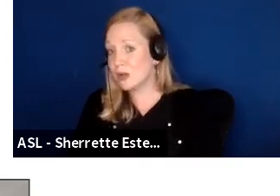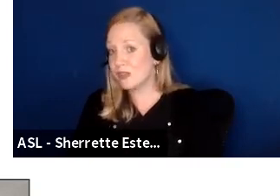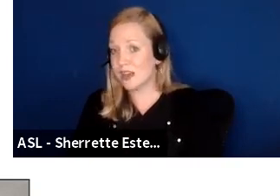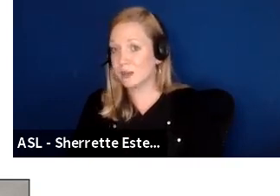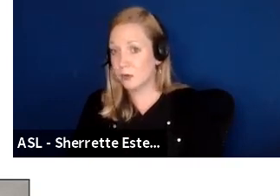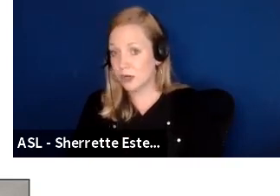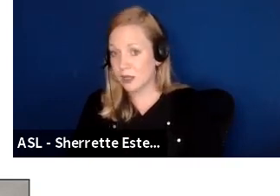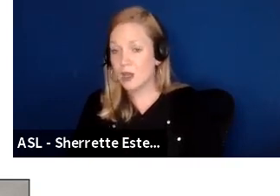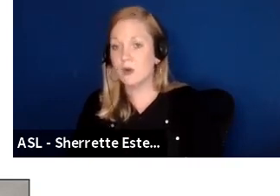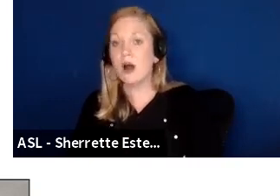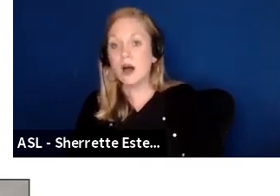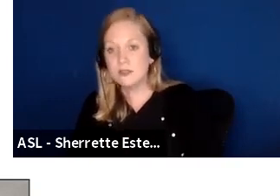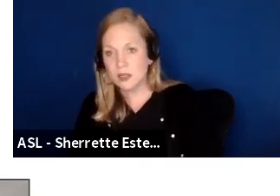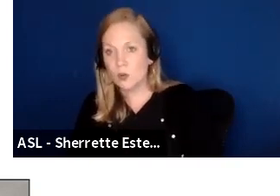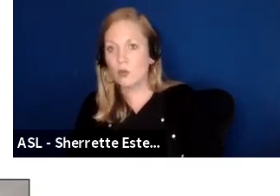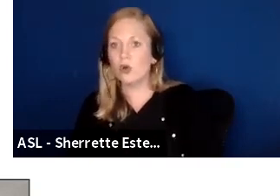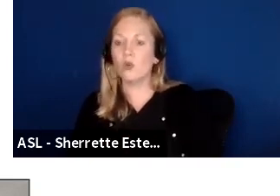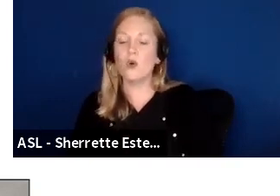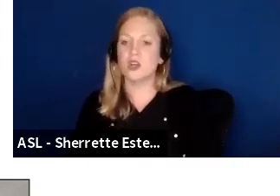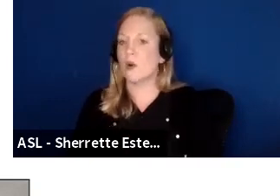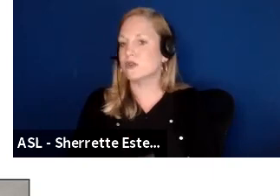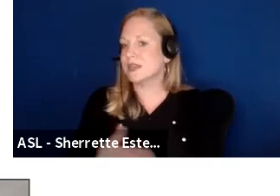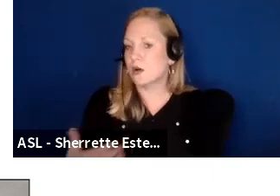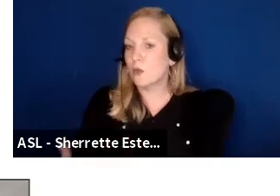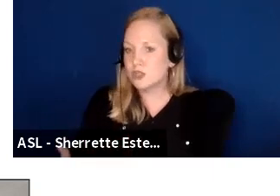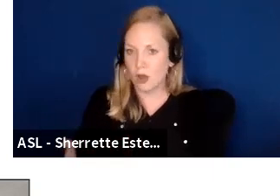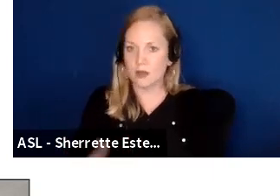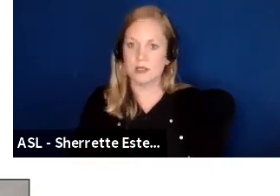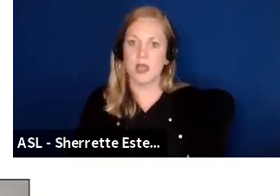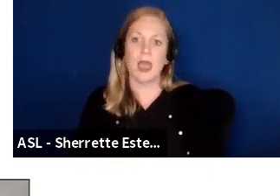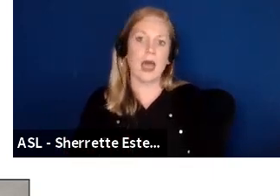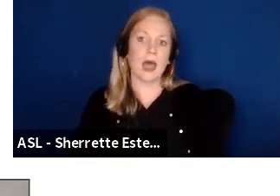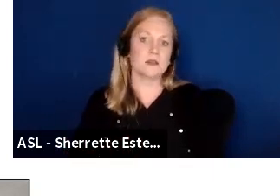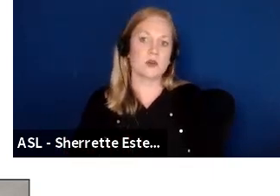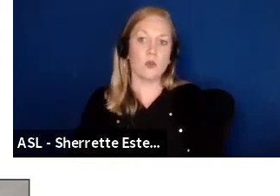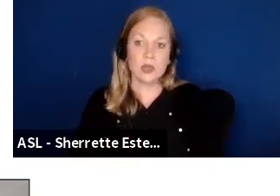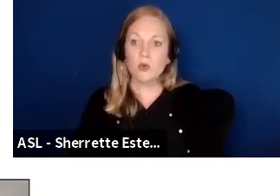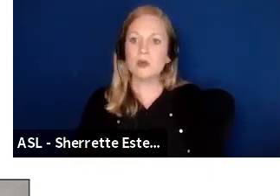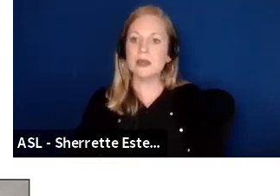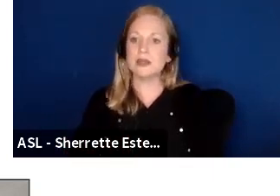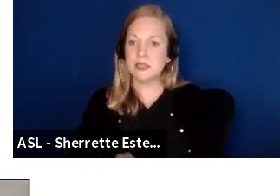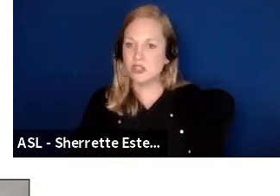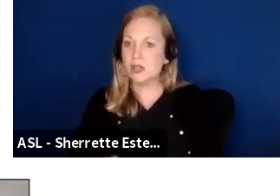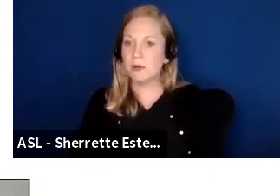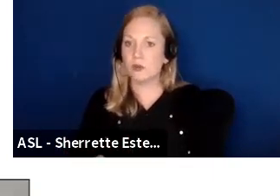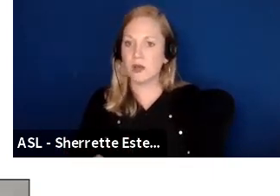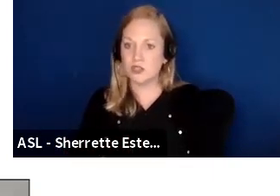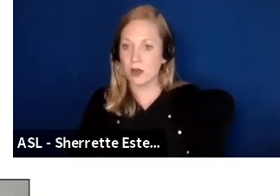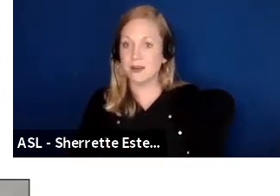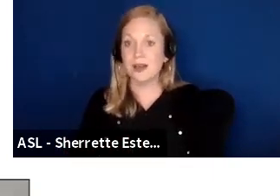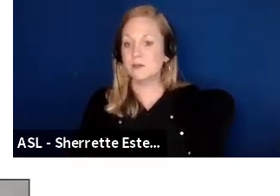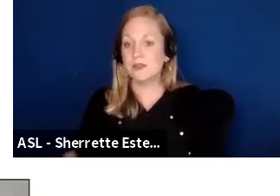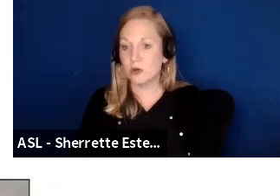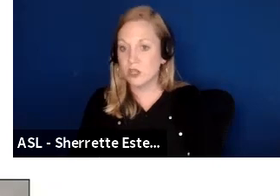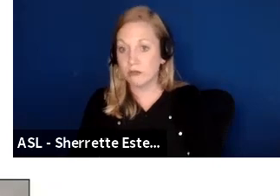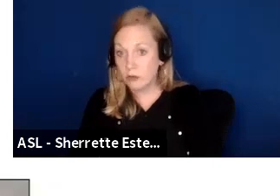is true in the deaf community. We often will want to go out to eat at a restaurant, and we will intentionally pick a